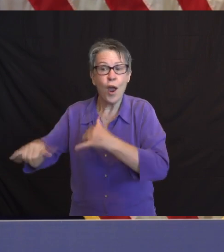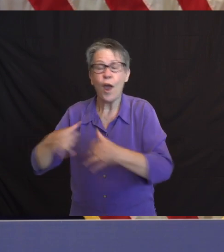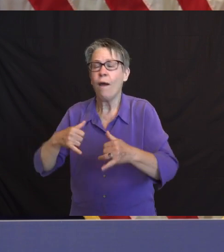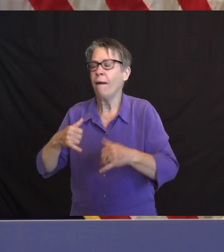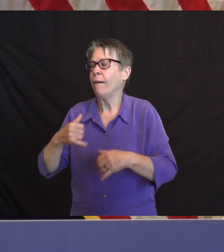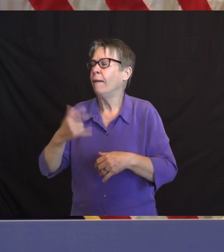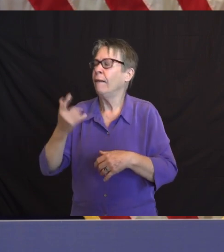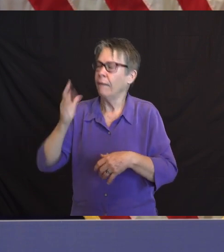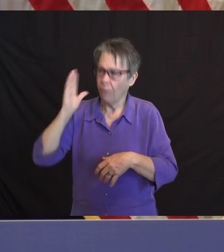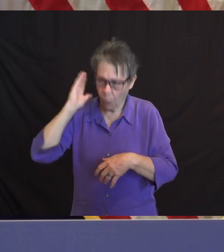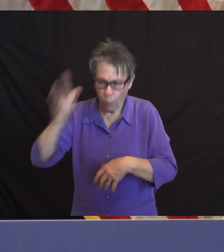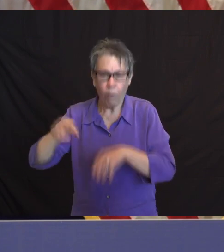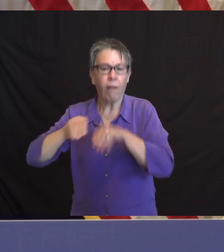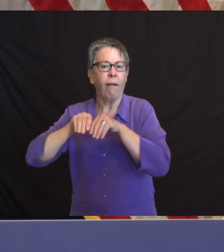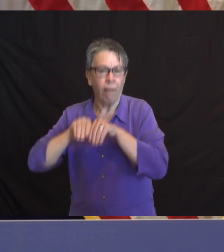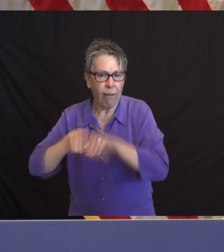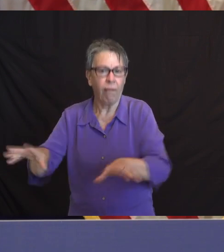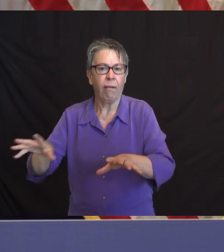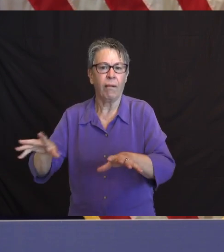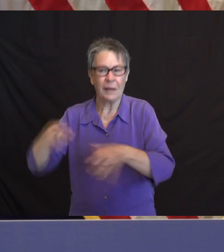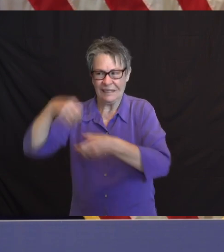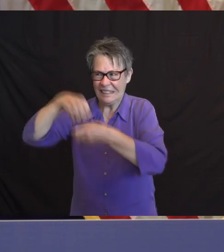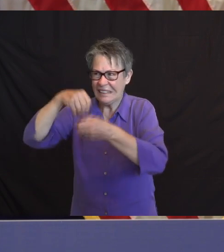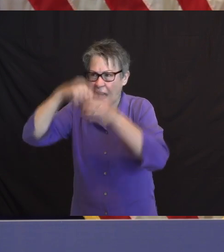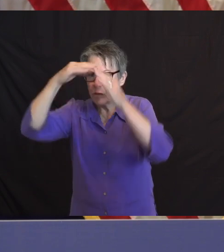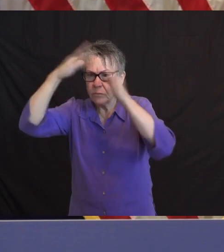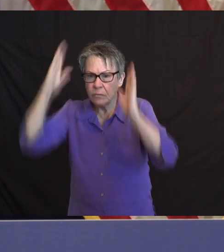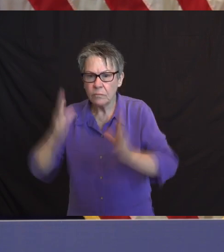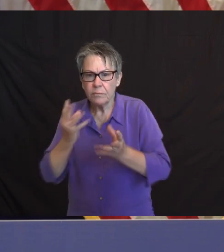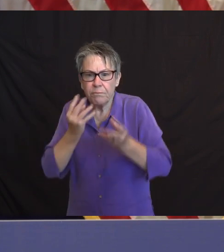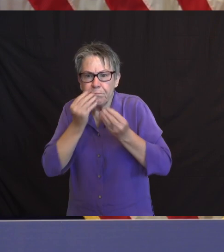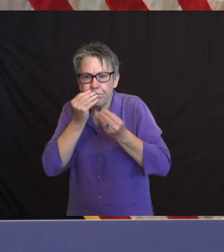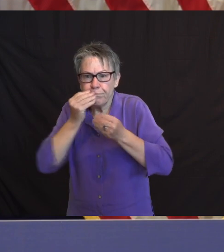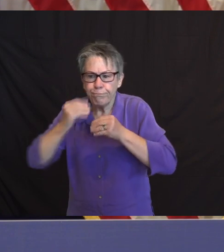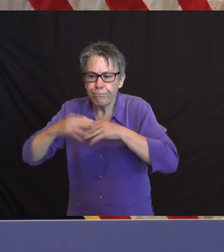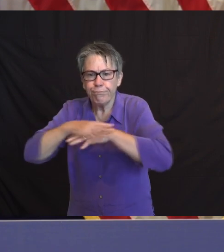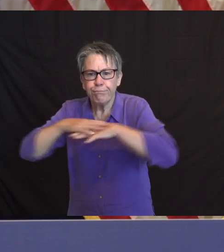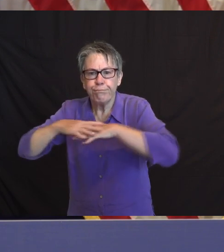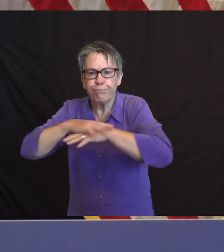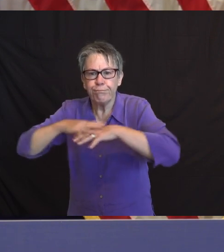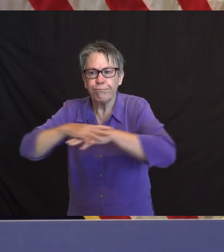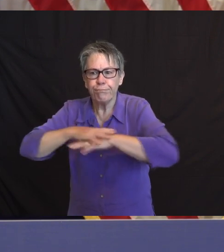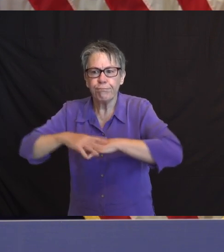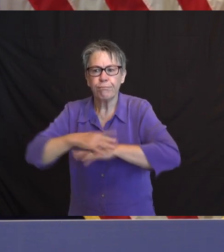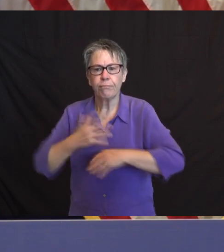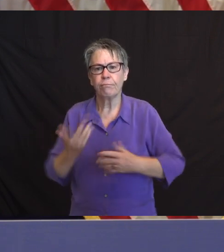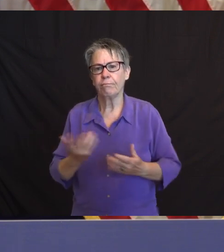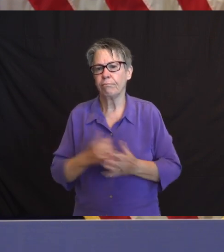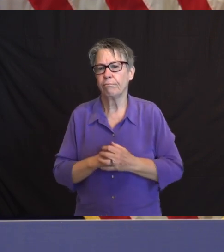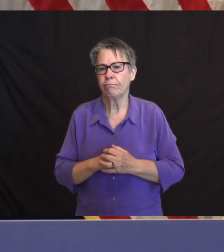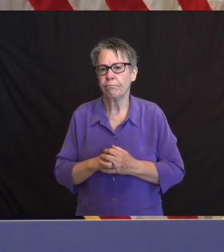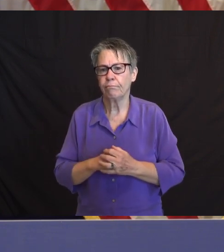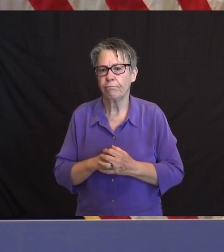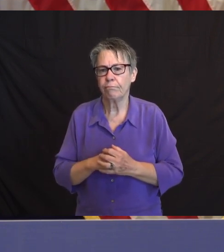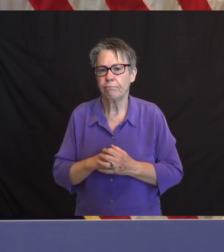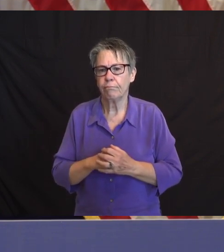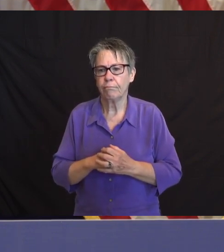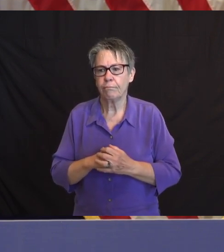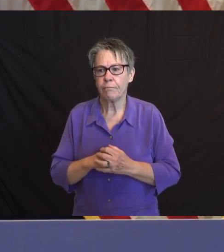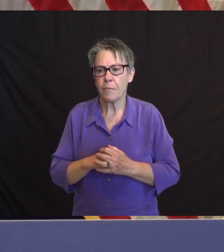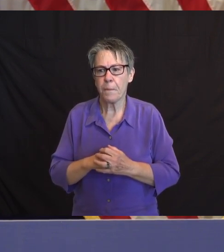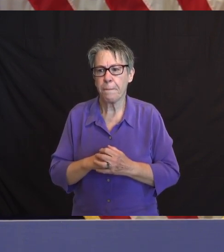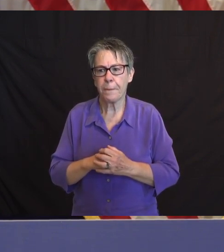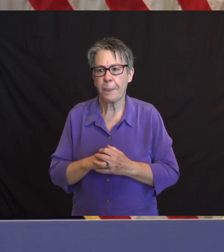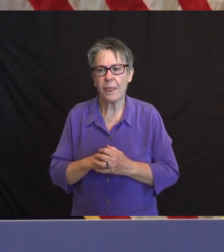that. Listen, I've only seen a couple of headlines. This may be one of the most profound moments in the history